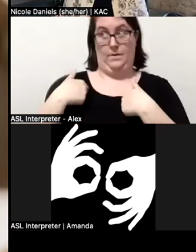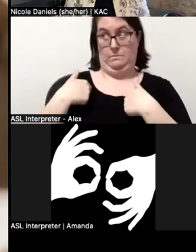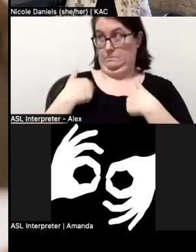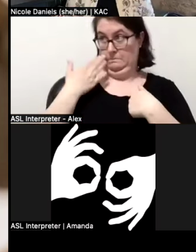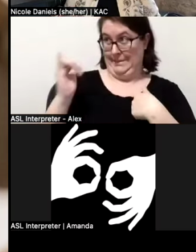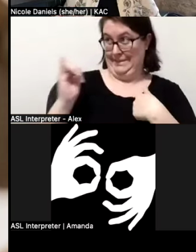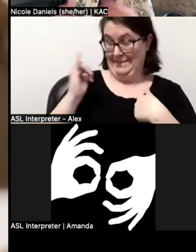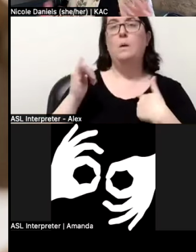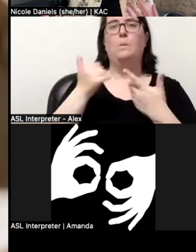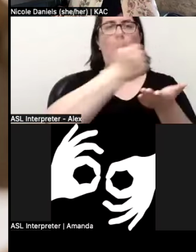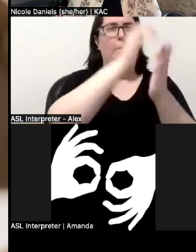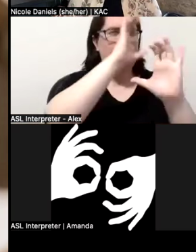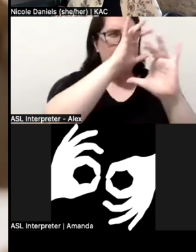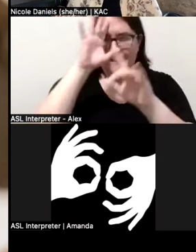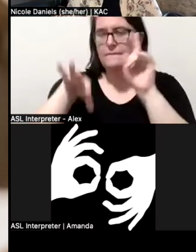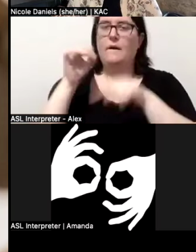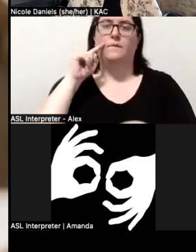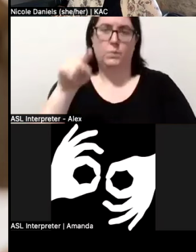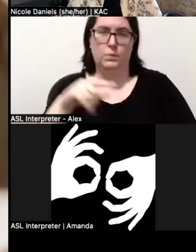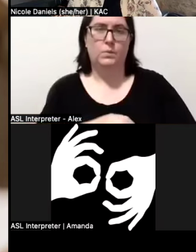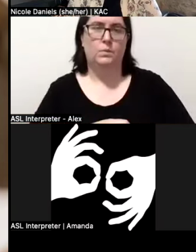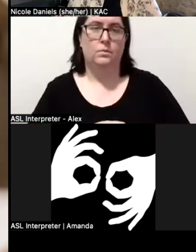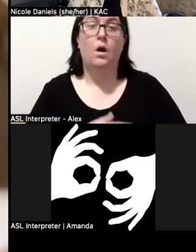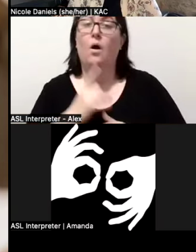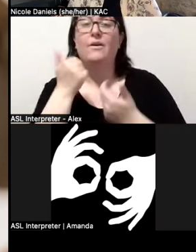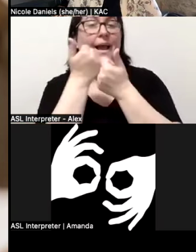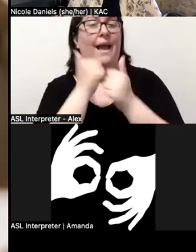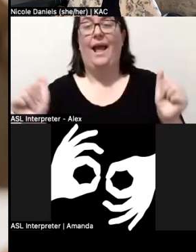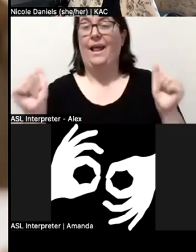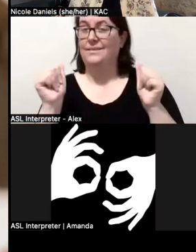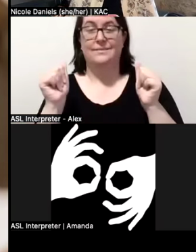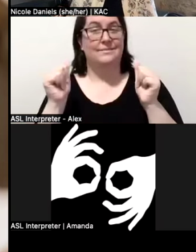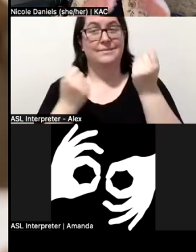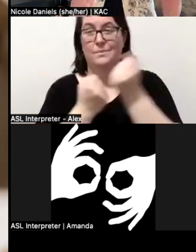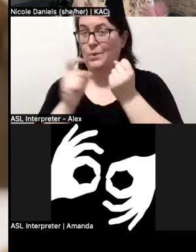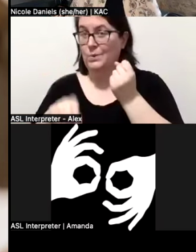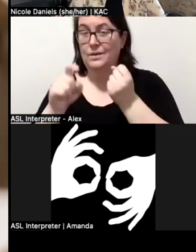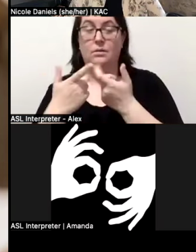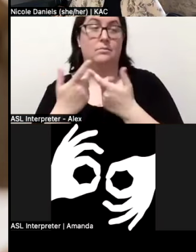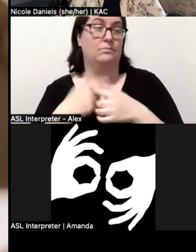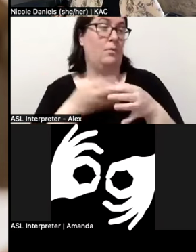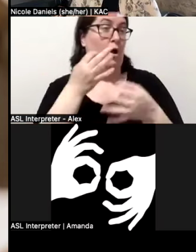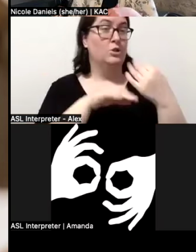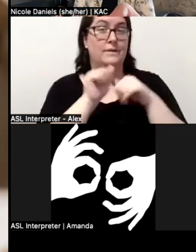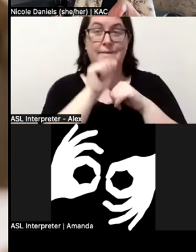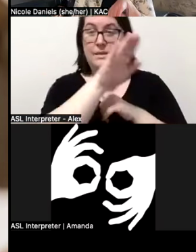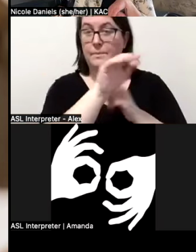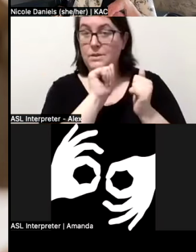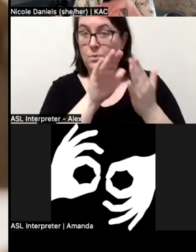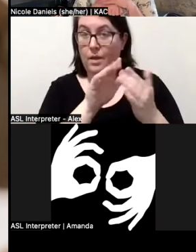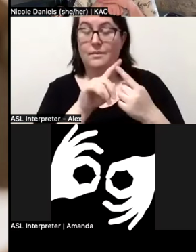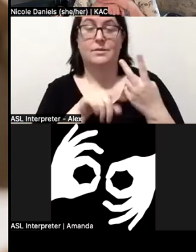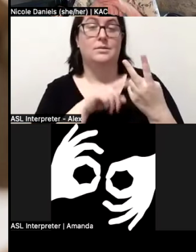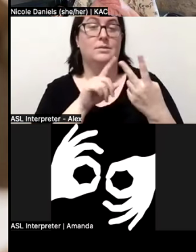you. And finally, alternate forms of support, including things like alternative submission